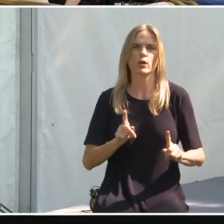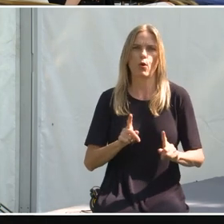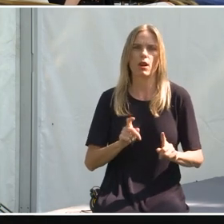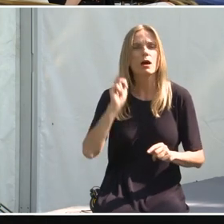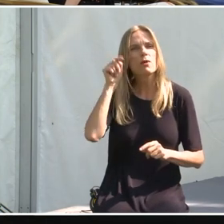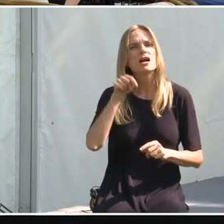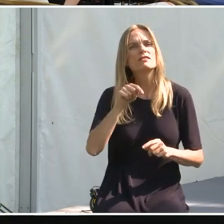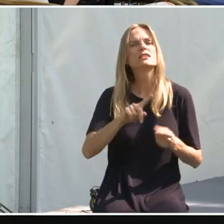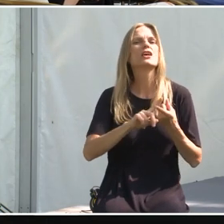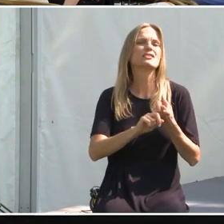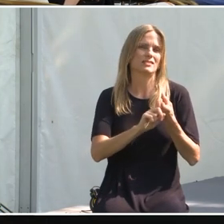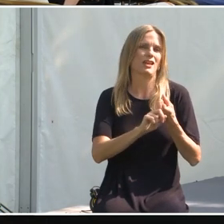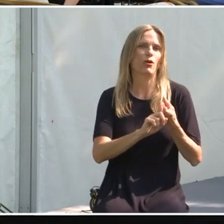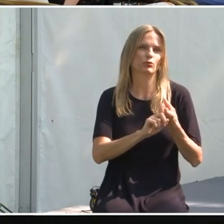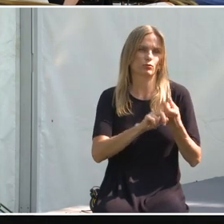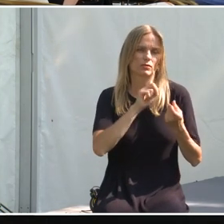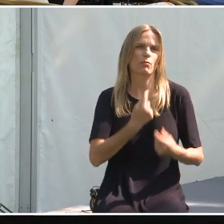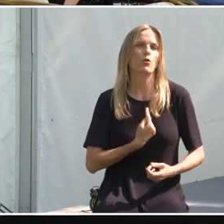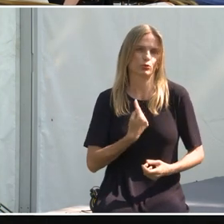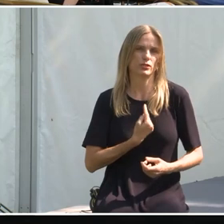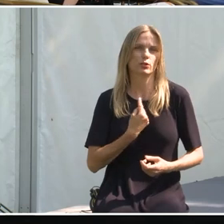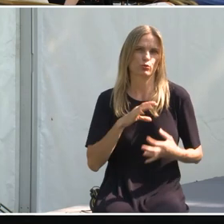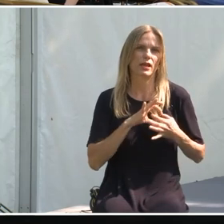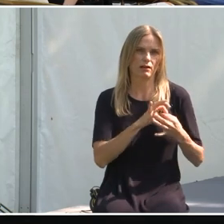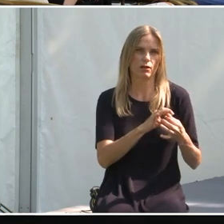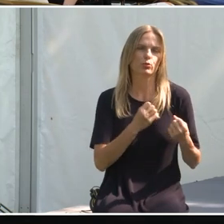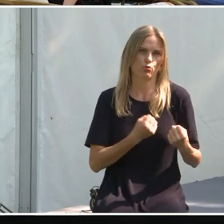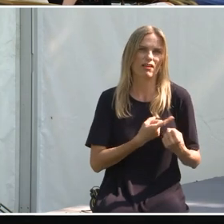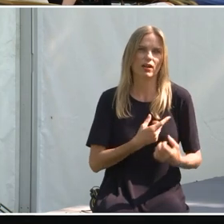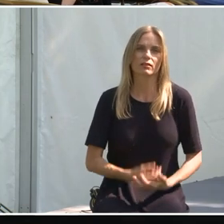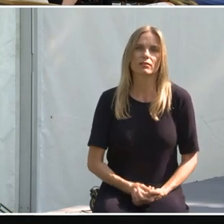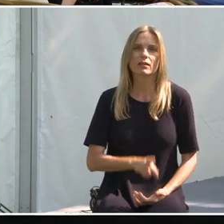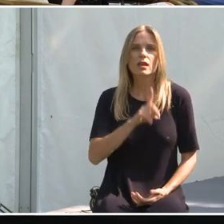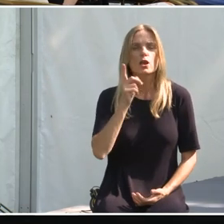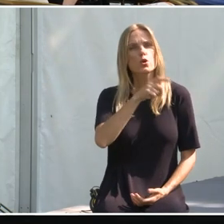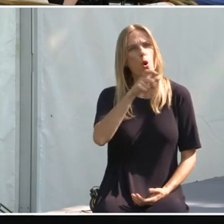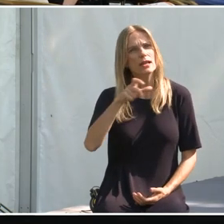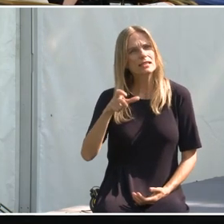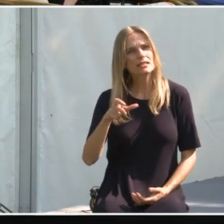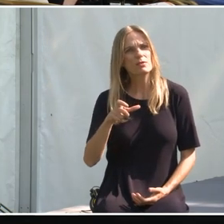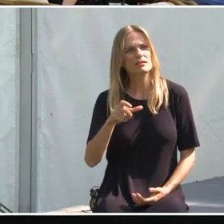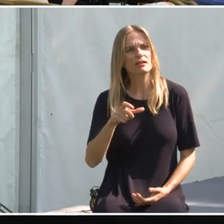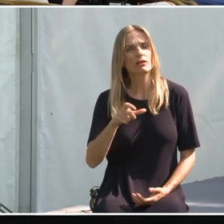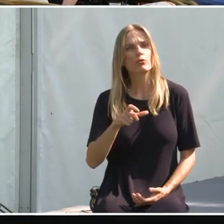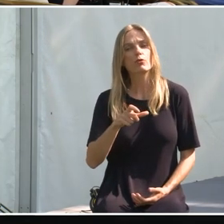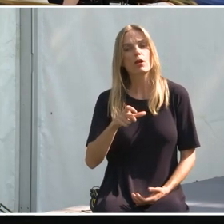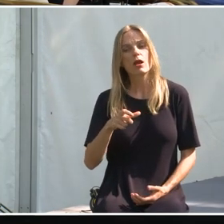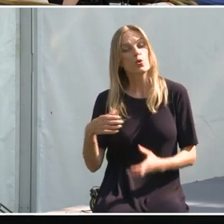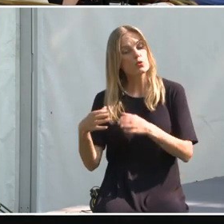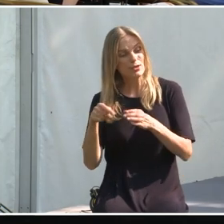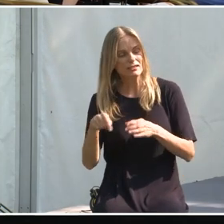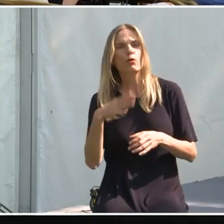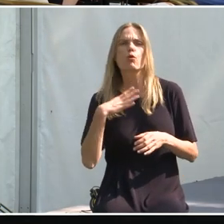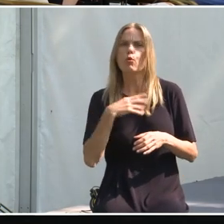feeling of loneliness, and because there are, let's say, young people are facing very high expectations from with the society side.